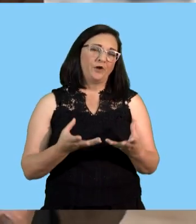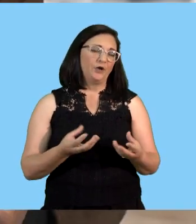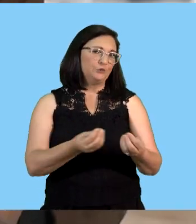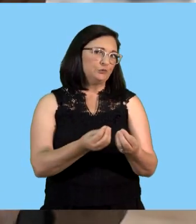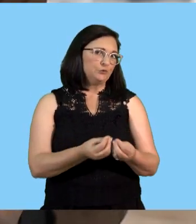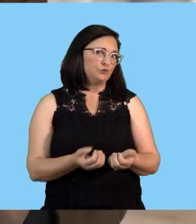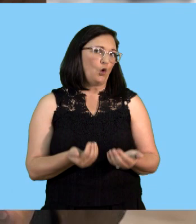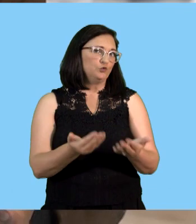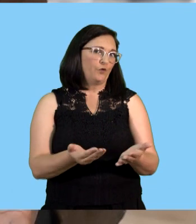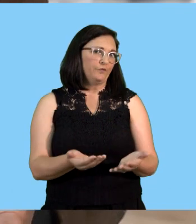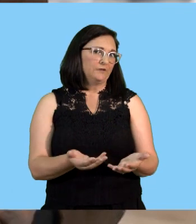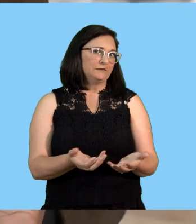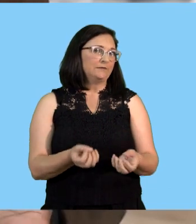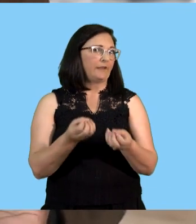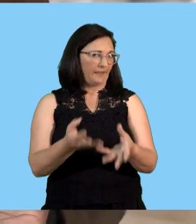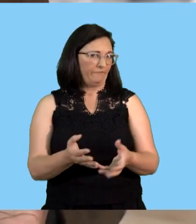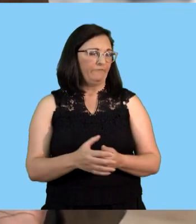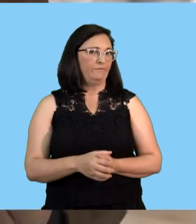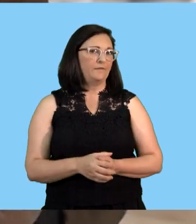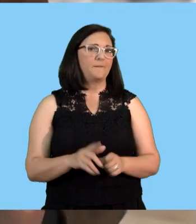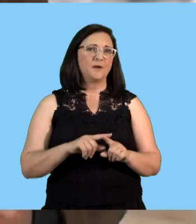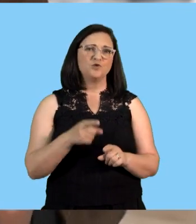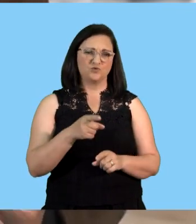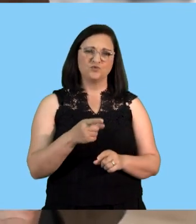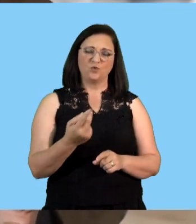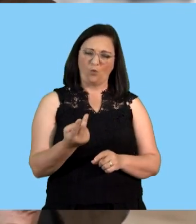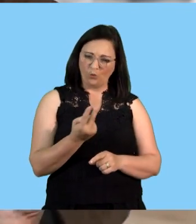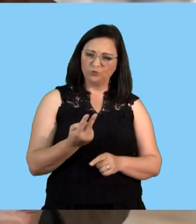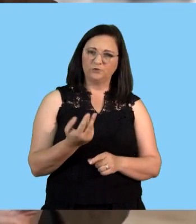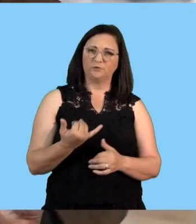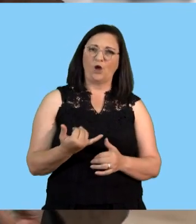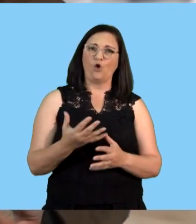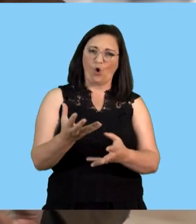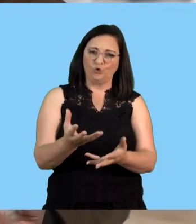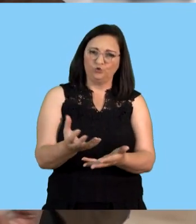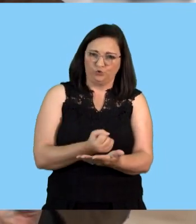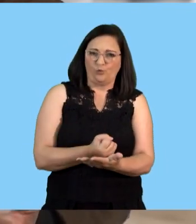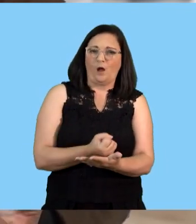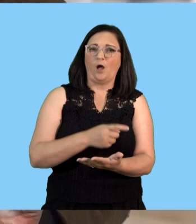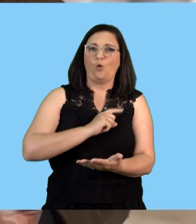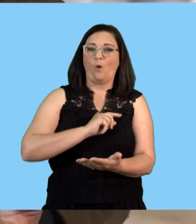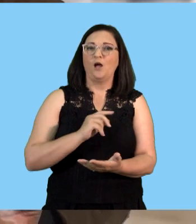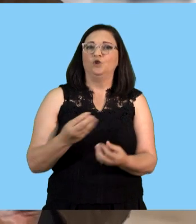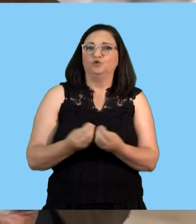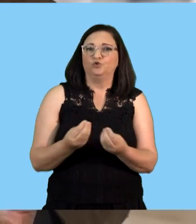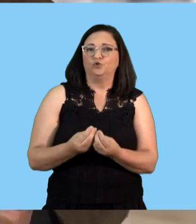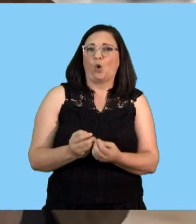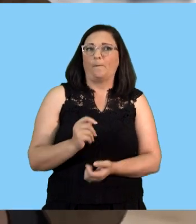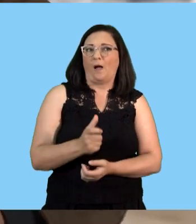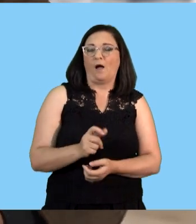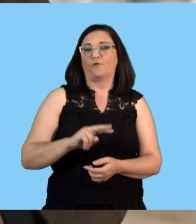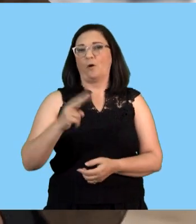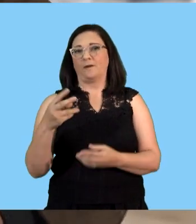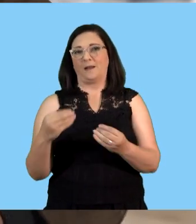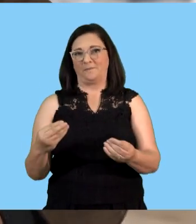maybe goods or services or end services, we are also a consumer because we are buying stock from another business. We are being supplied,